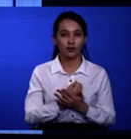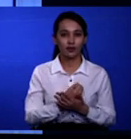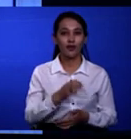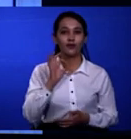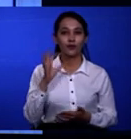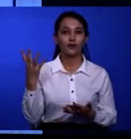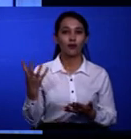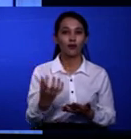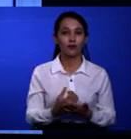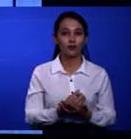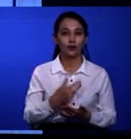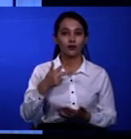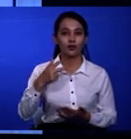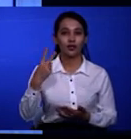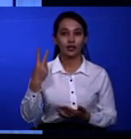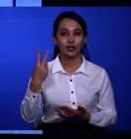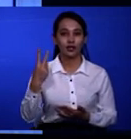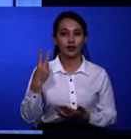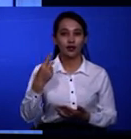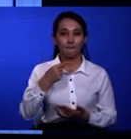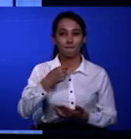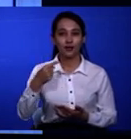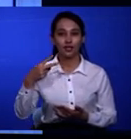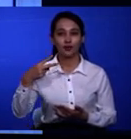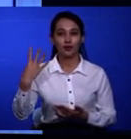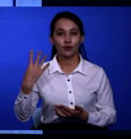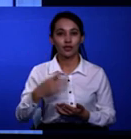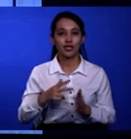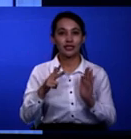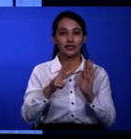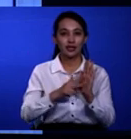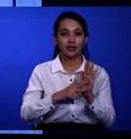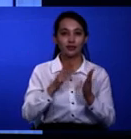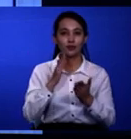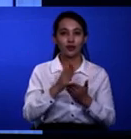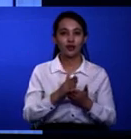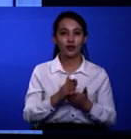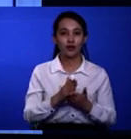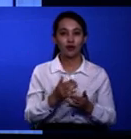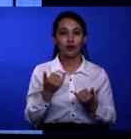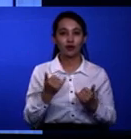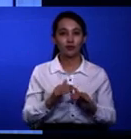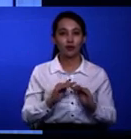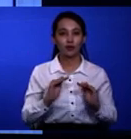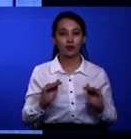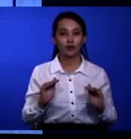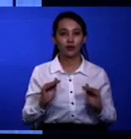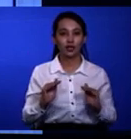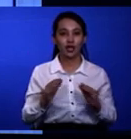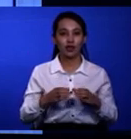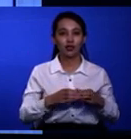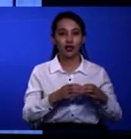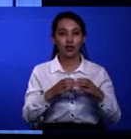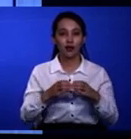To'g'ri aytdingiz. 32 va 24 ning ayirmasi 8. Keling bolalar, buni